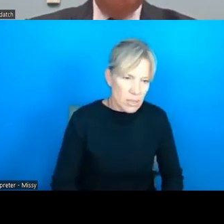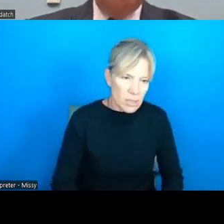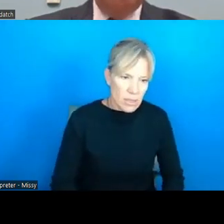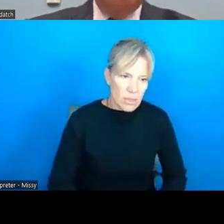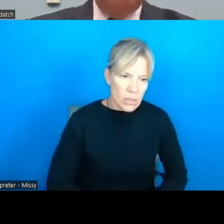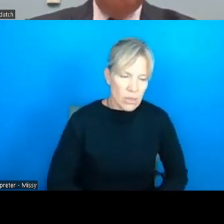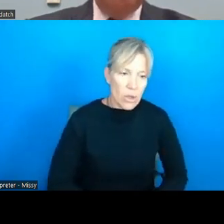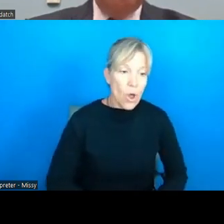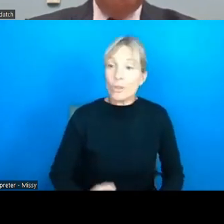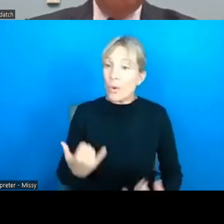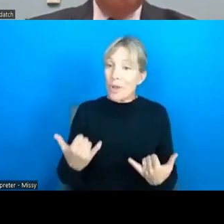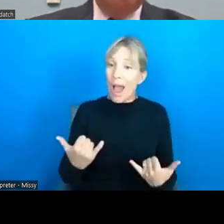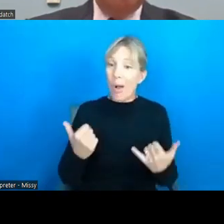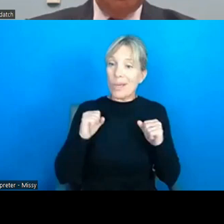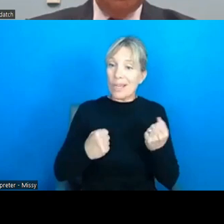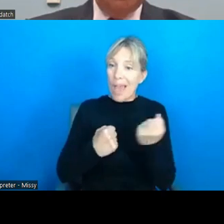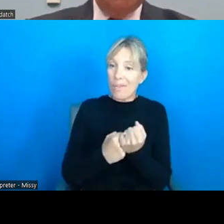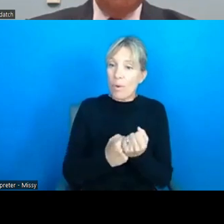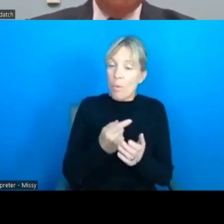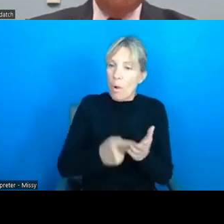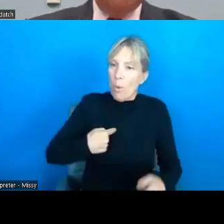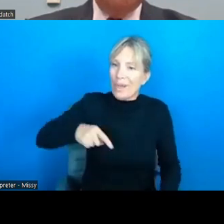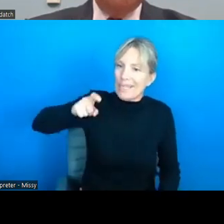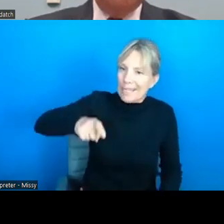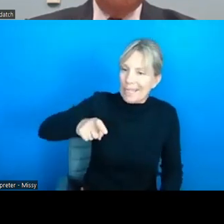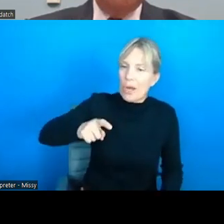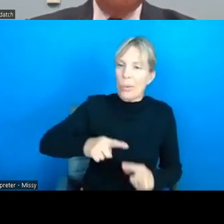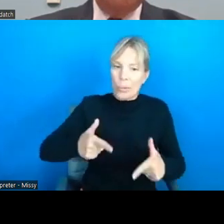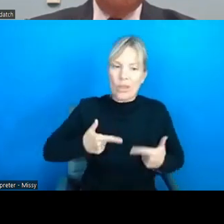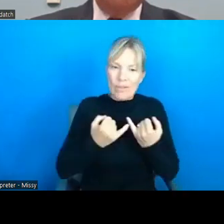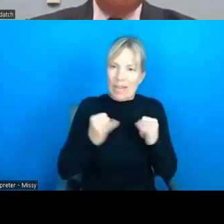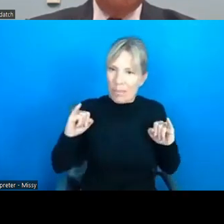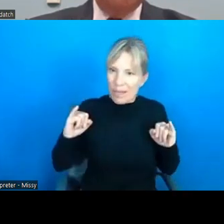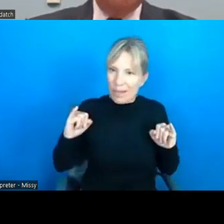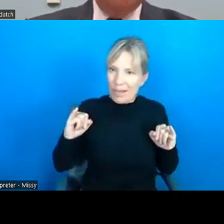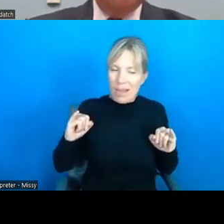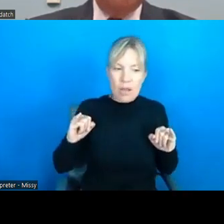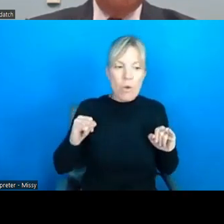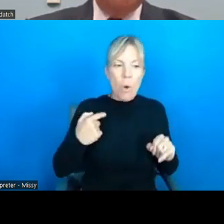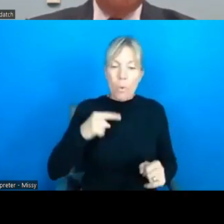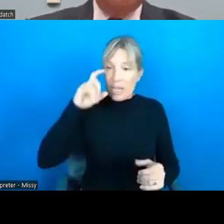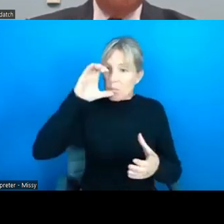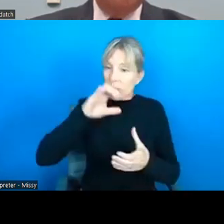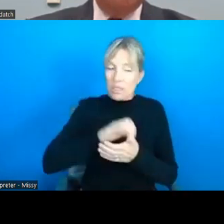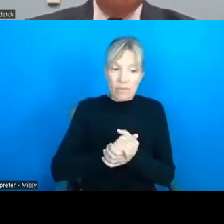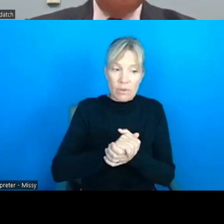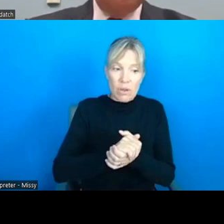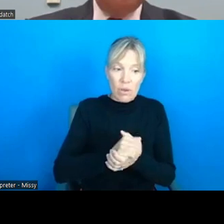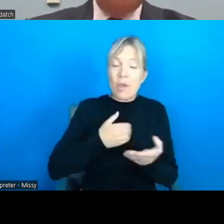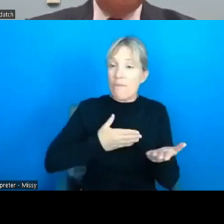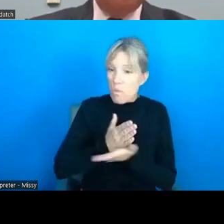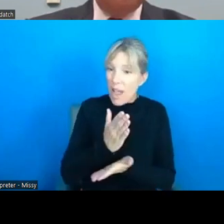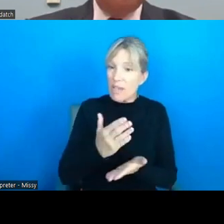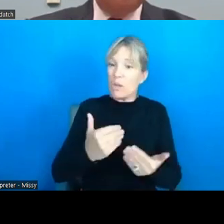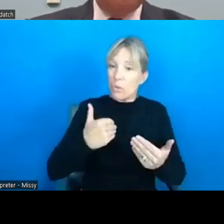to advocate for things that we need to live independent lives in our community. And we believe that we have a right to